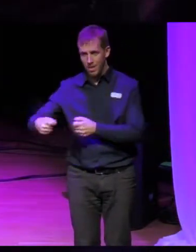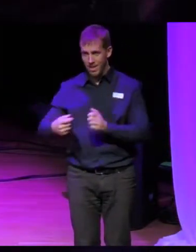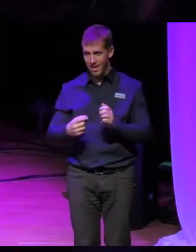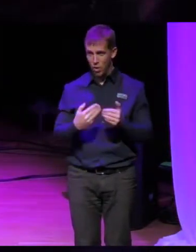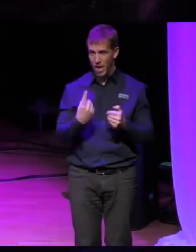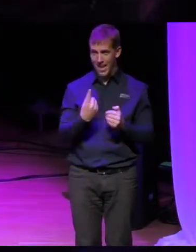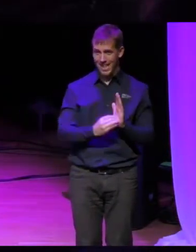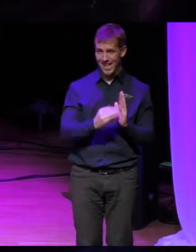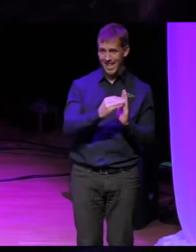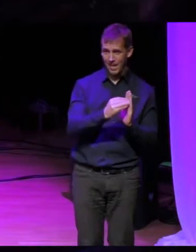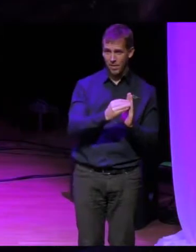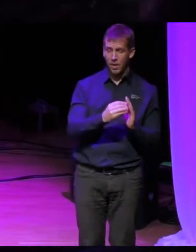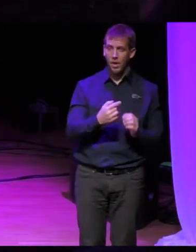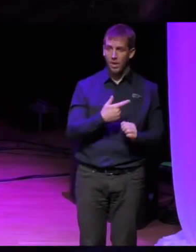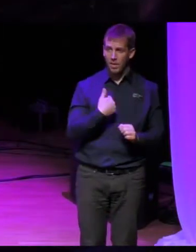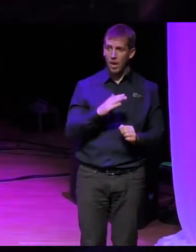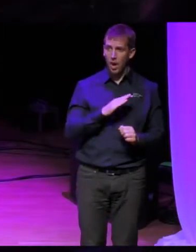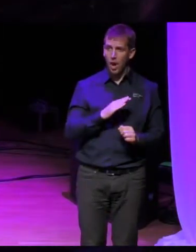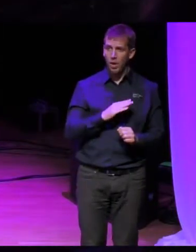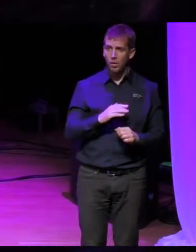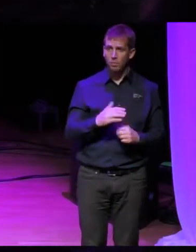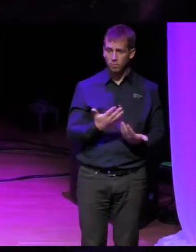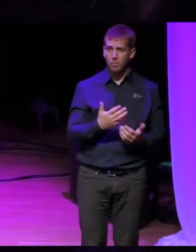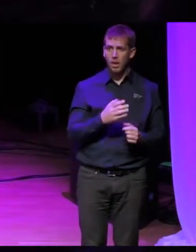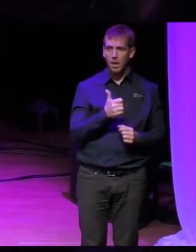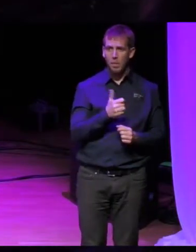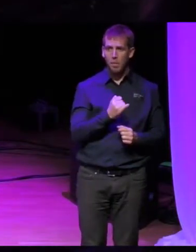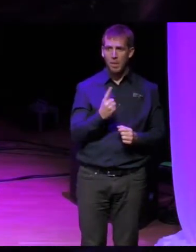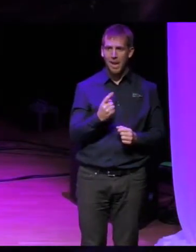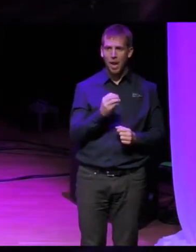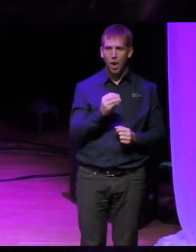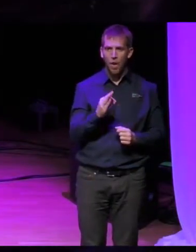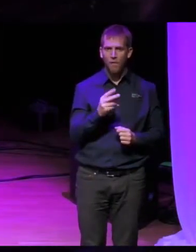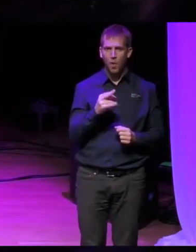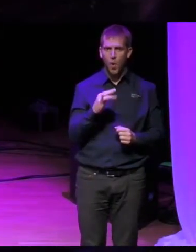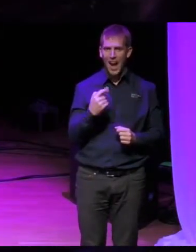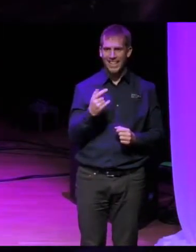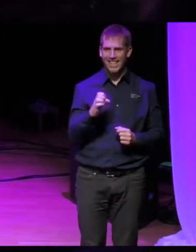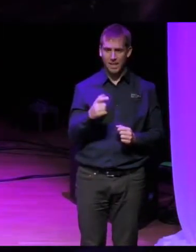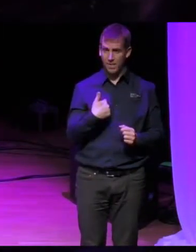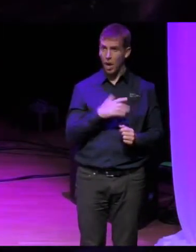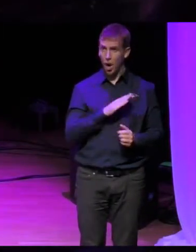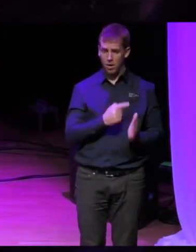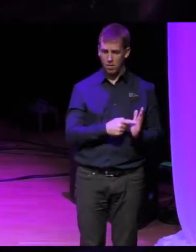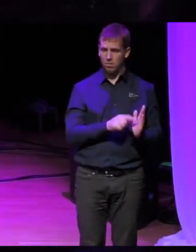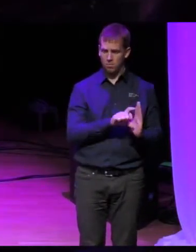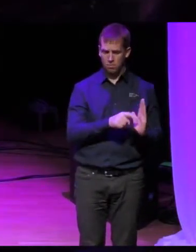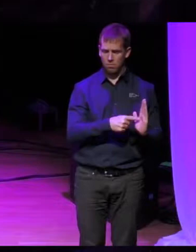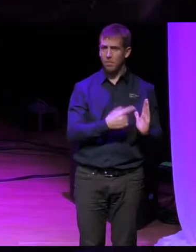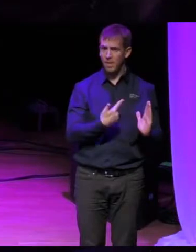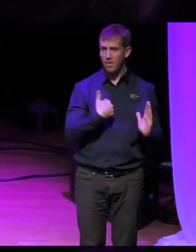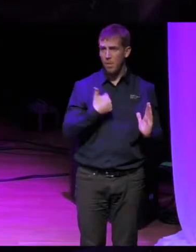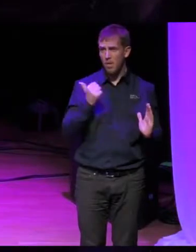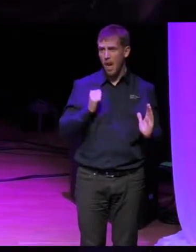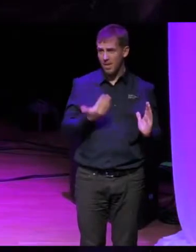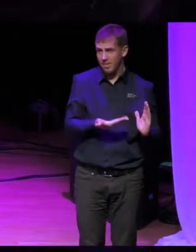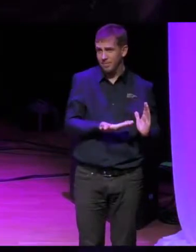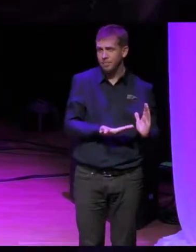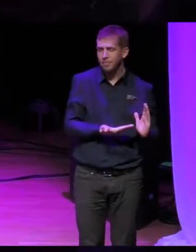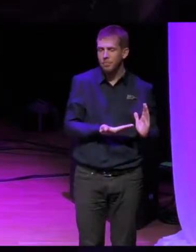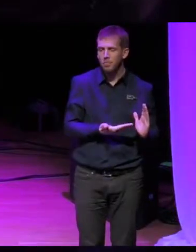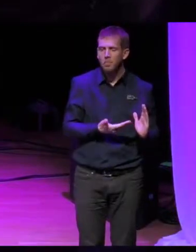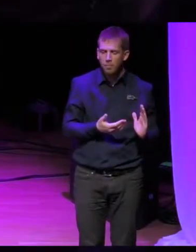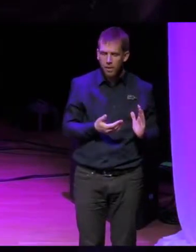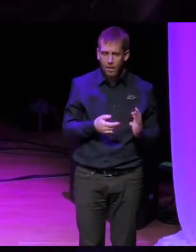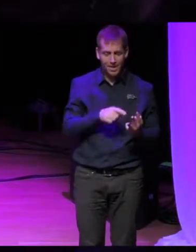effect, we've got the Bill of Rights, and that's what we have to work with. And with respect to that, the judicial